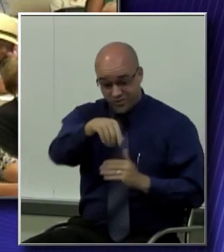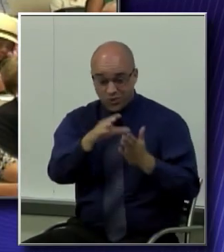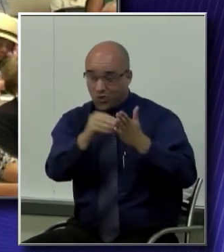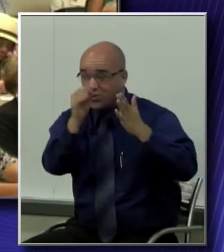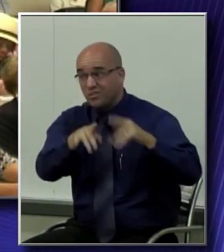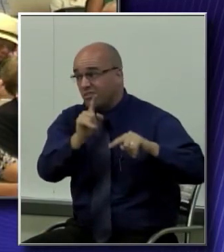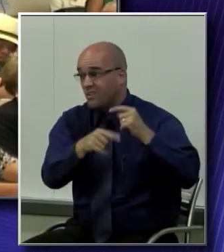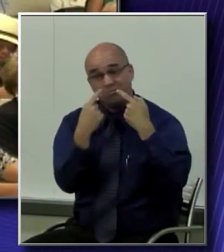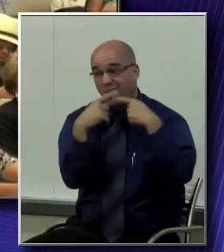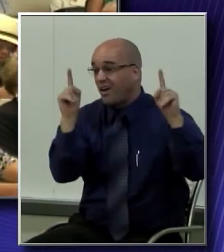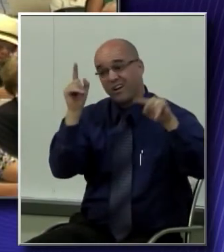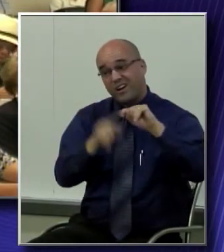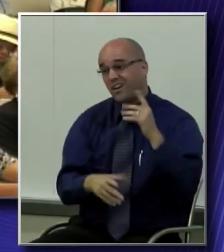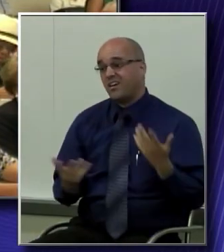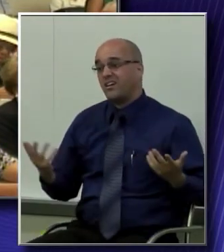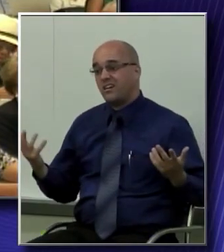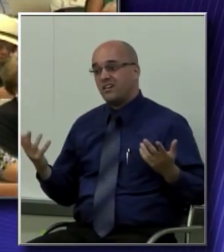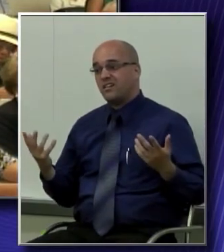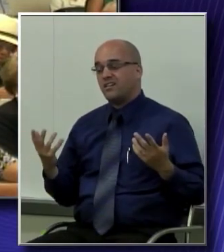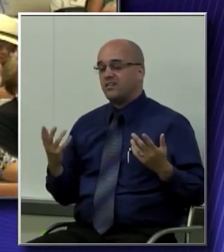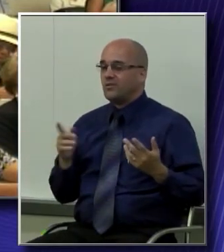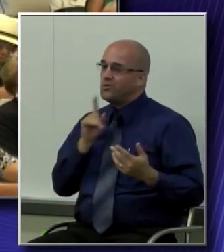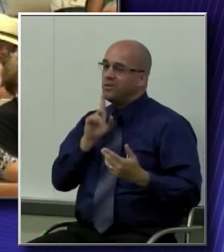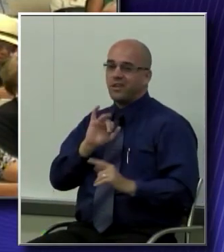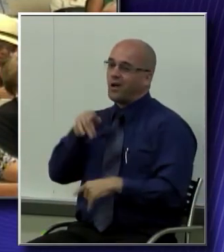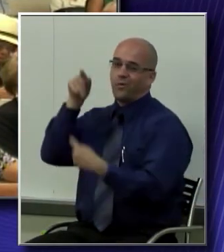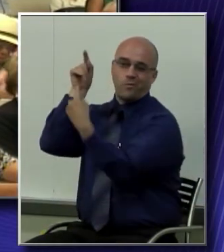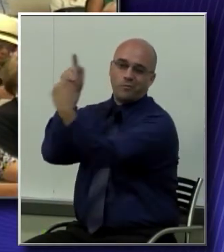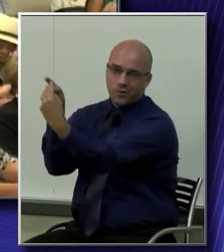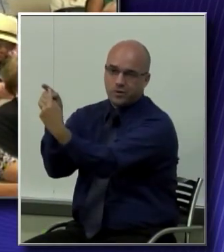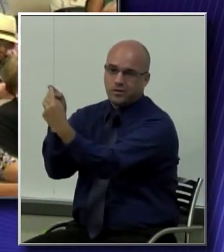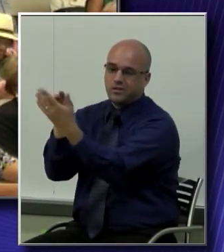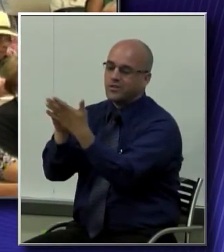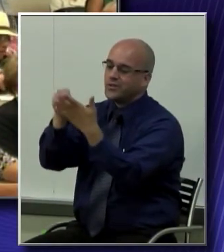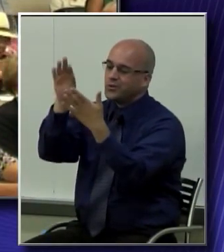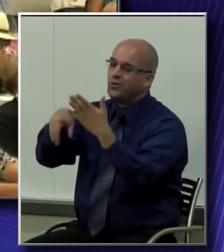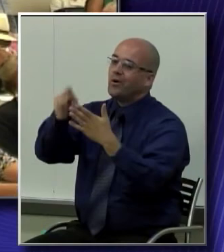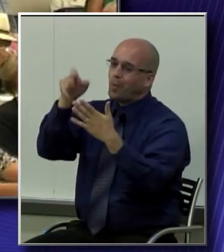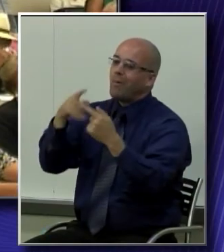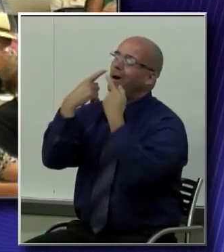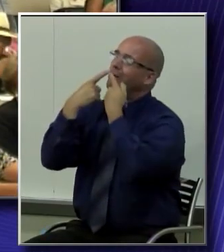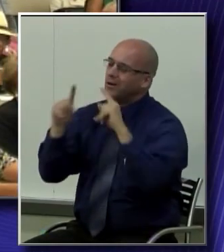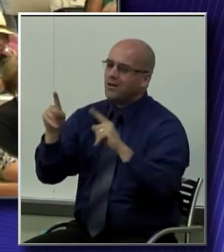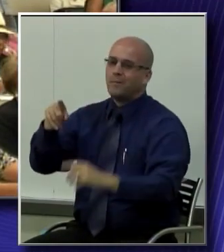And this is the bottom line here, you know. Students have to succeed.